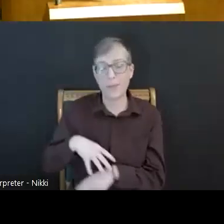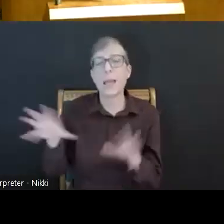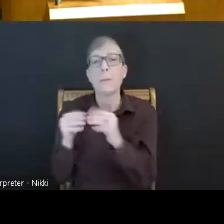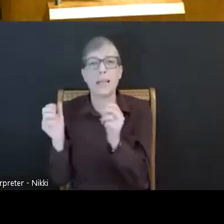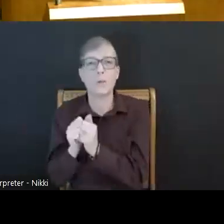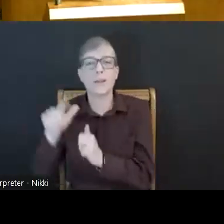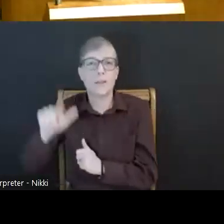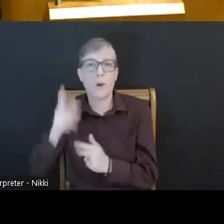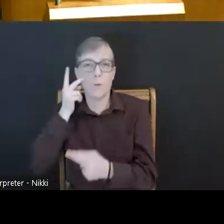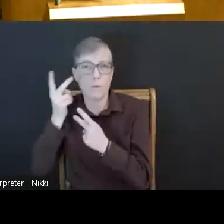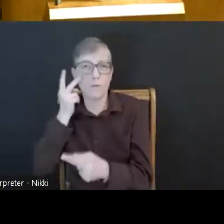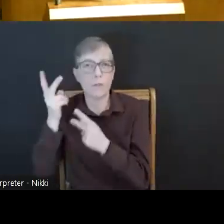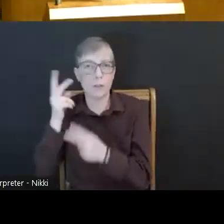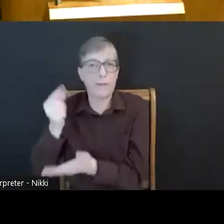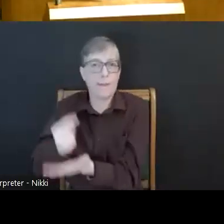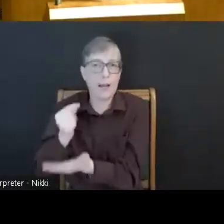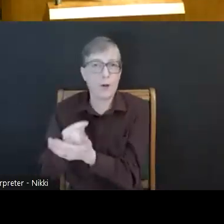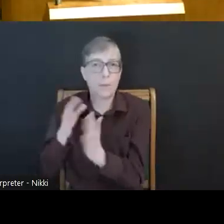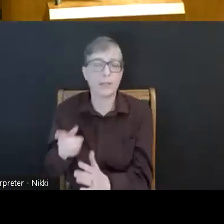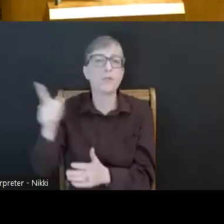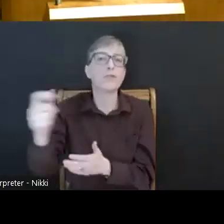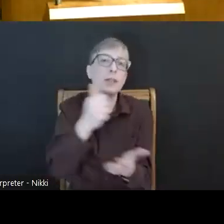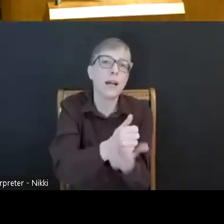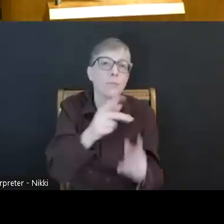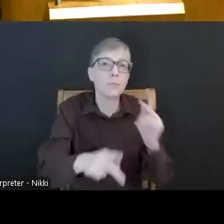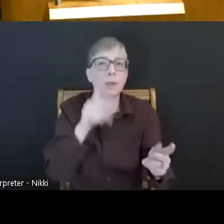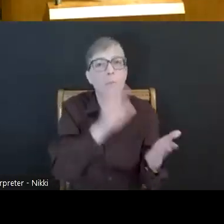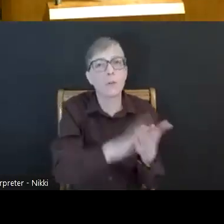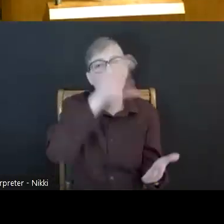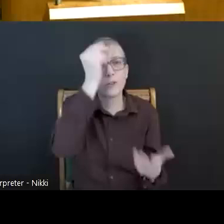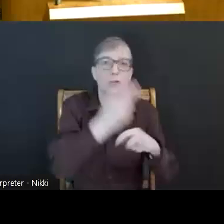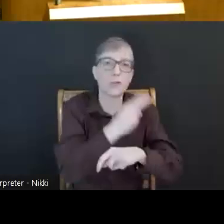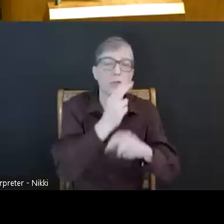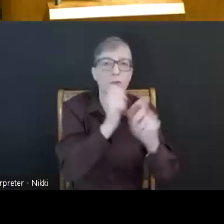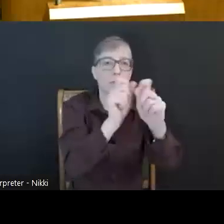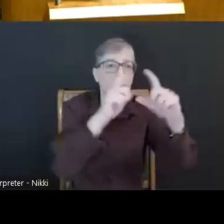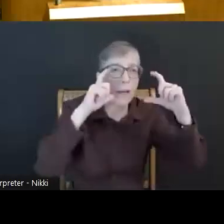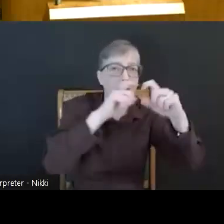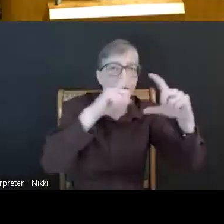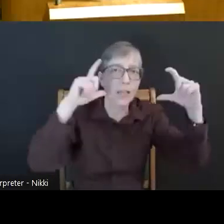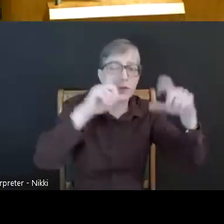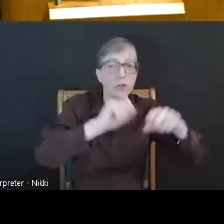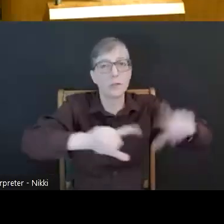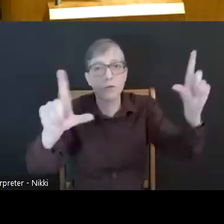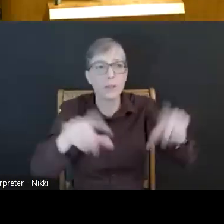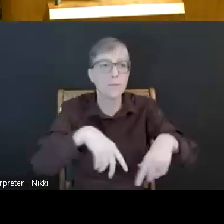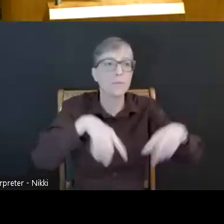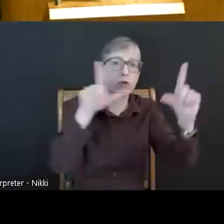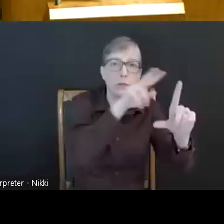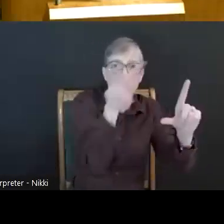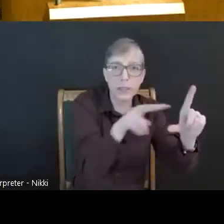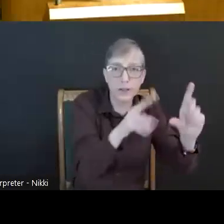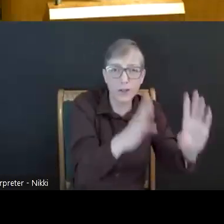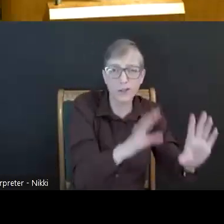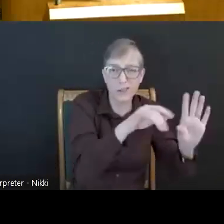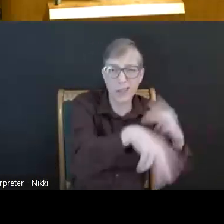who helps people with magnification lenses and screen readers and assistive devices. And she was saying that about half of the time that